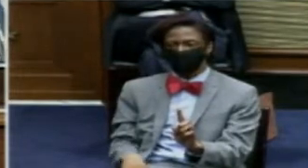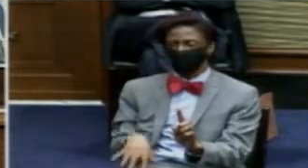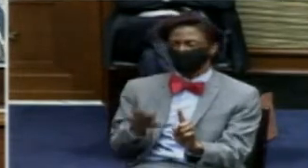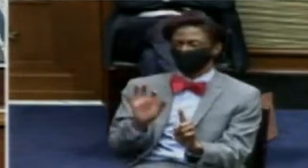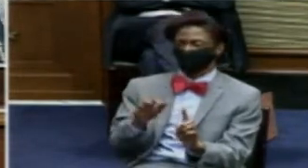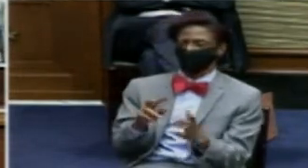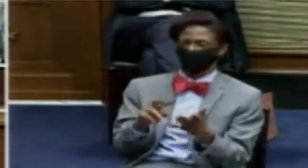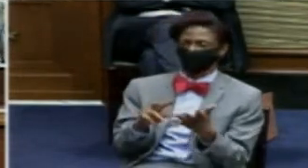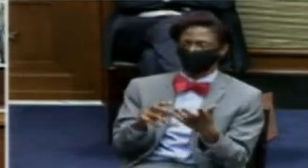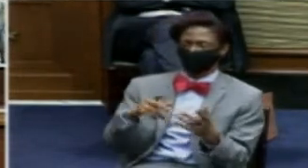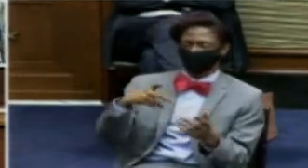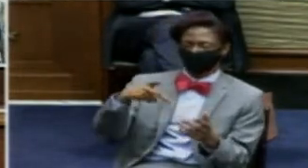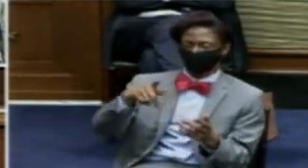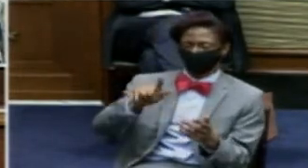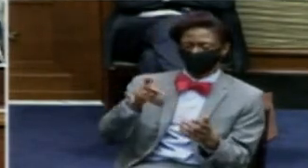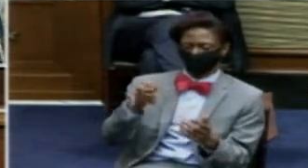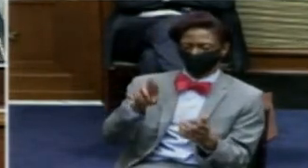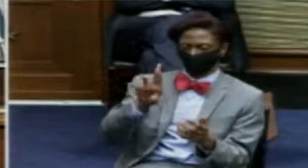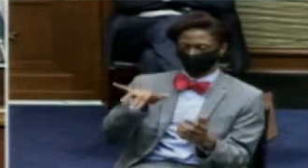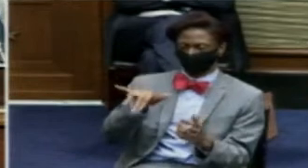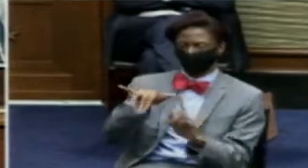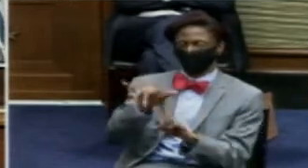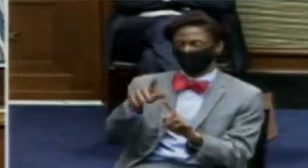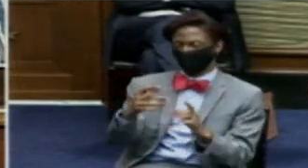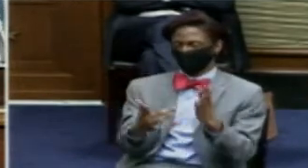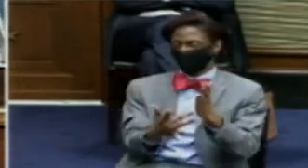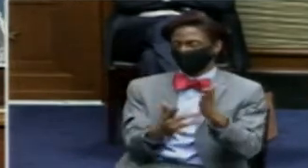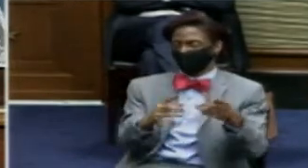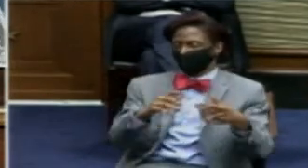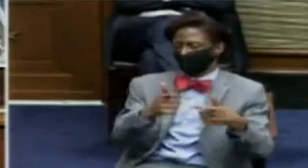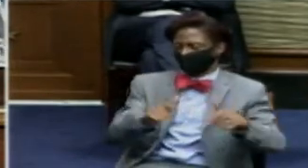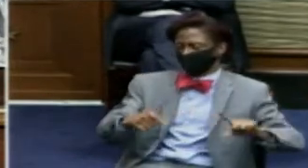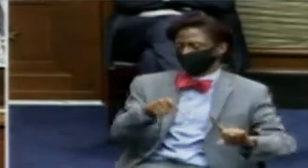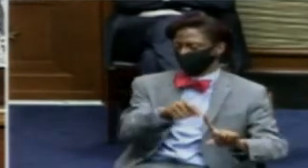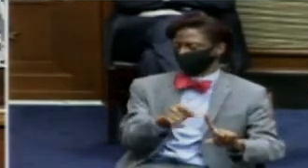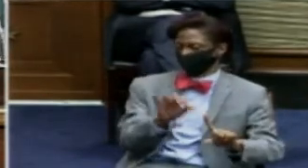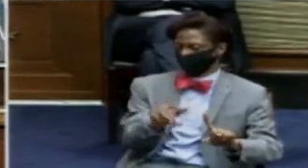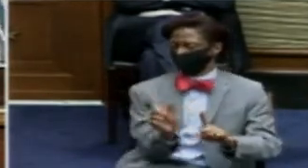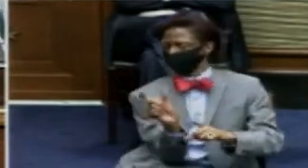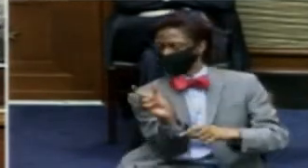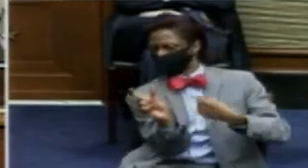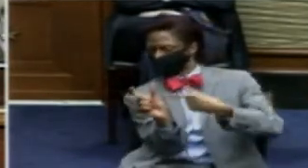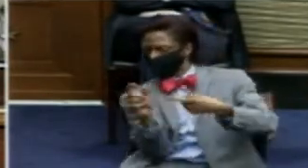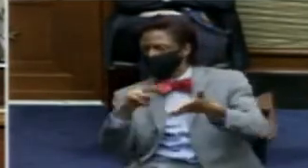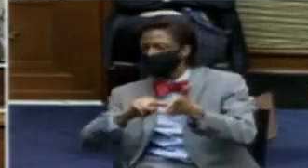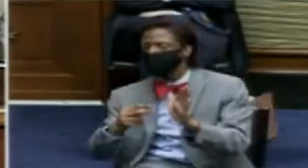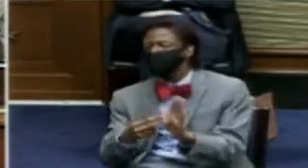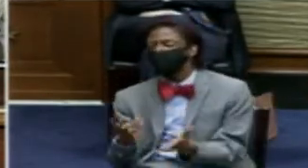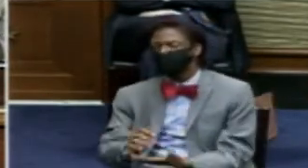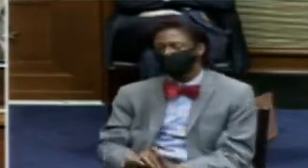has plenary. That's technical language. What does that mean?